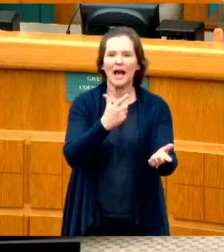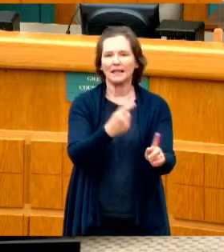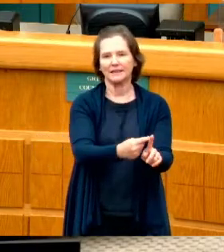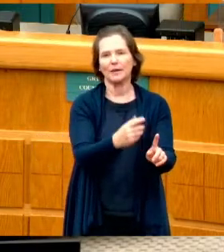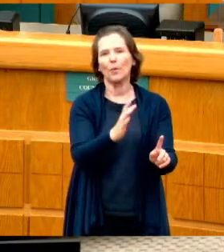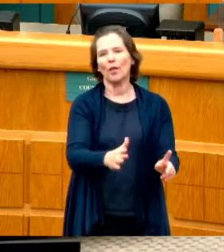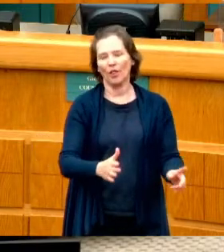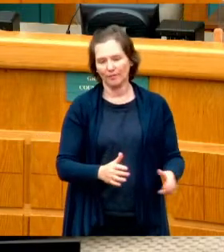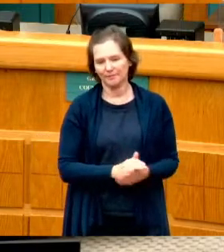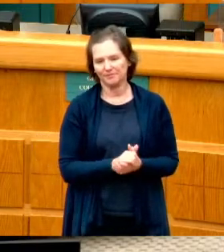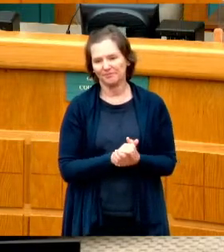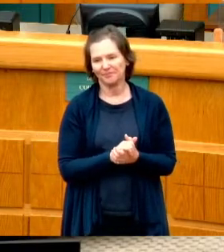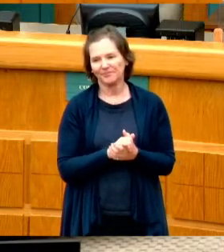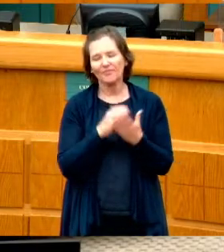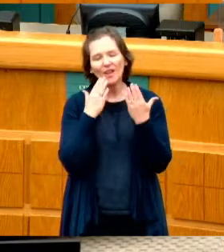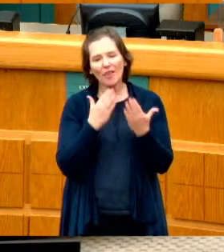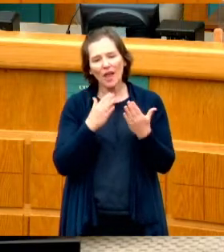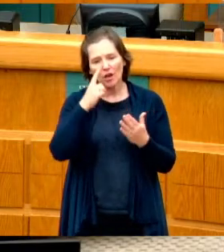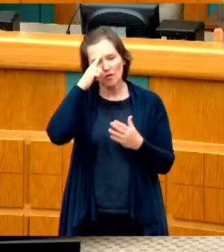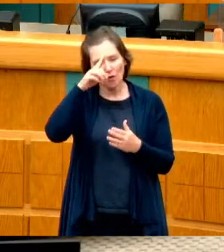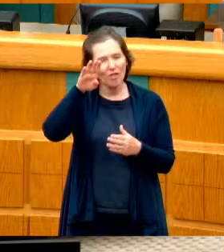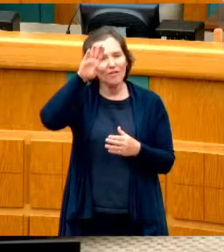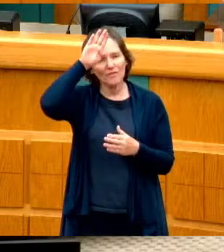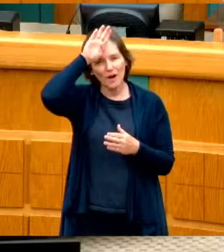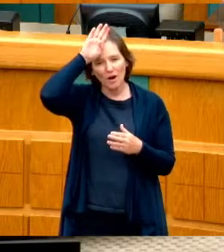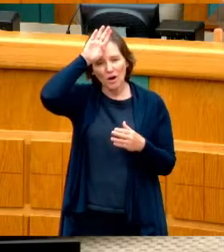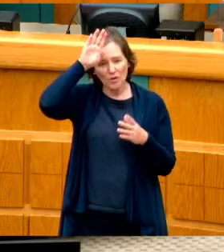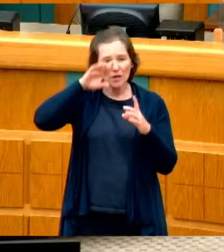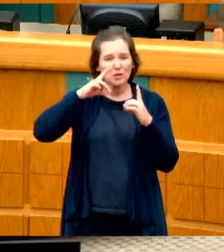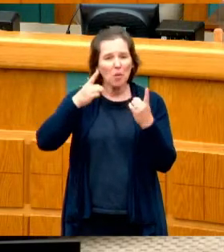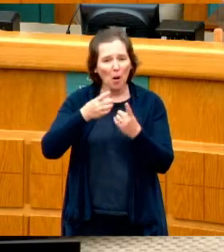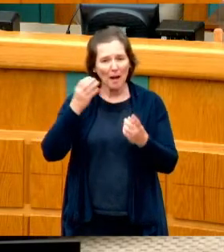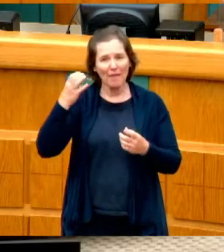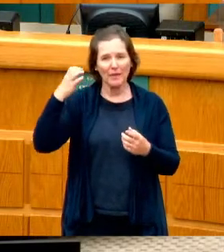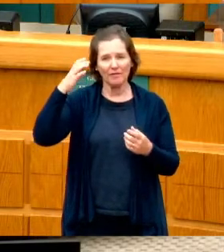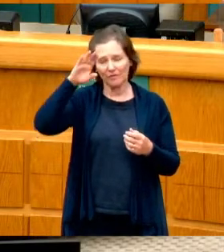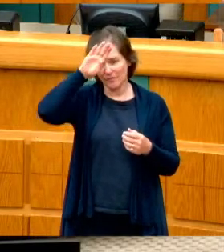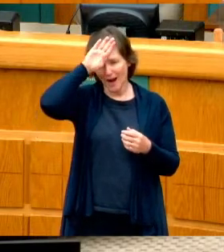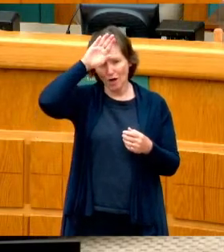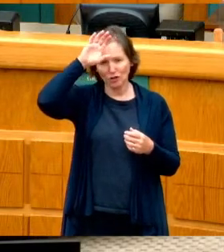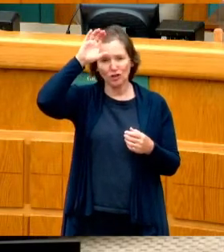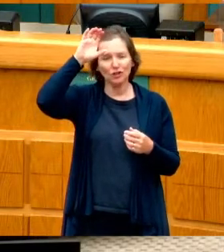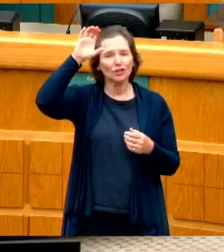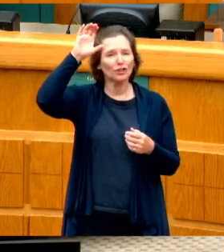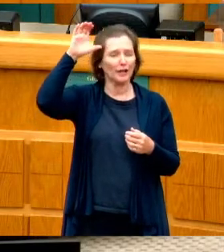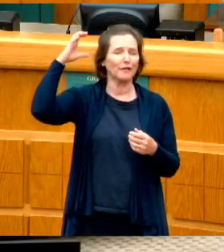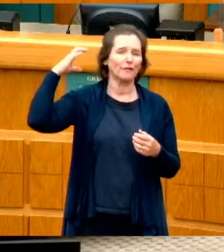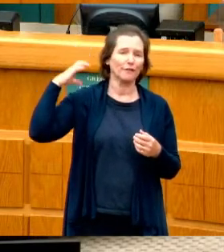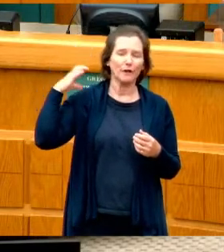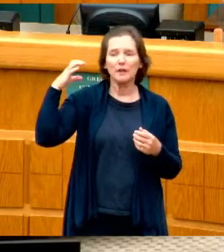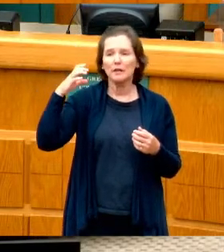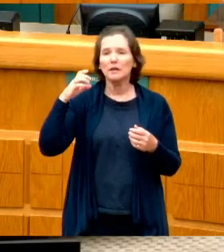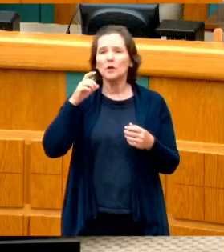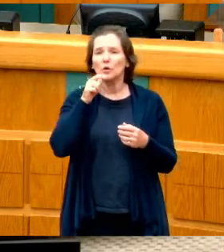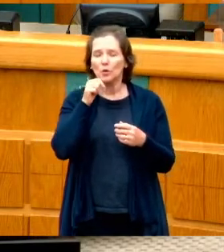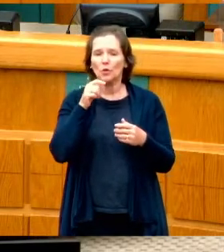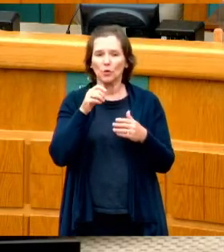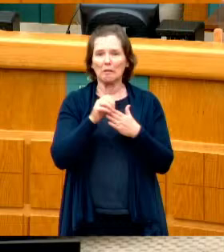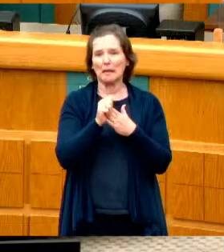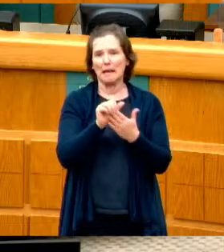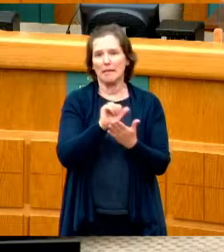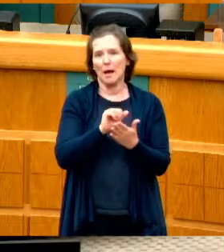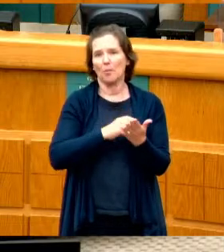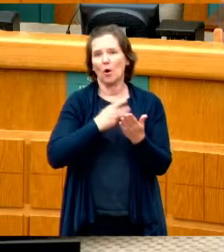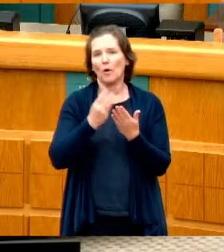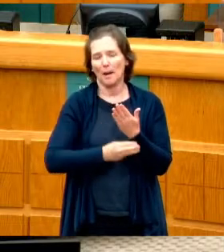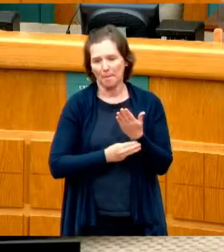have made and their contribution to this successful program. We still have bold goals for our Save Our Seniors program, though.